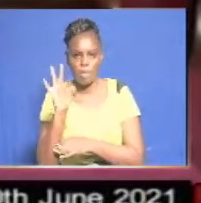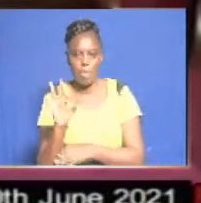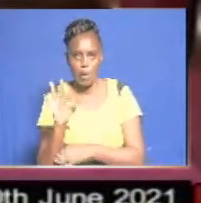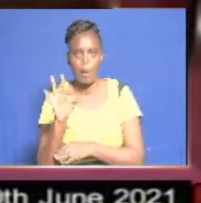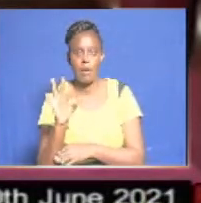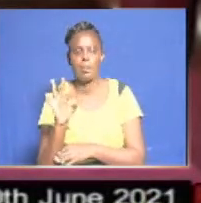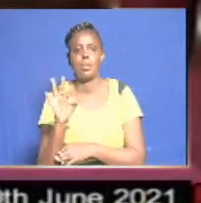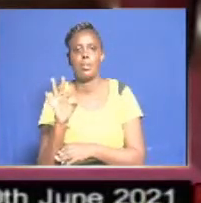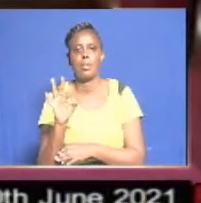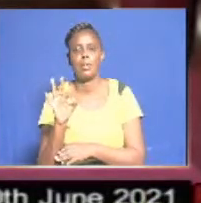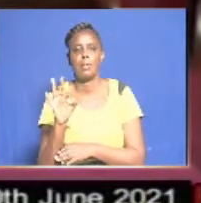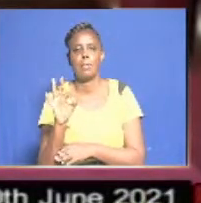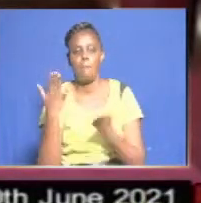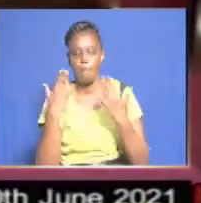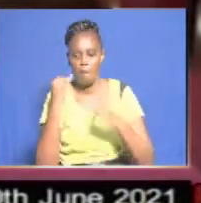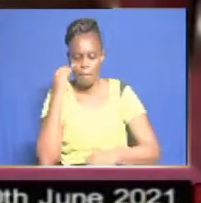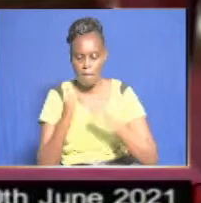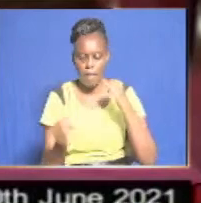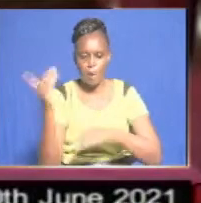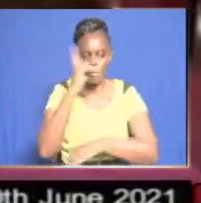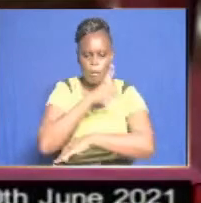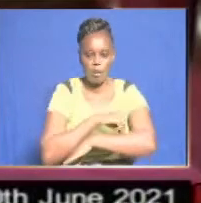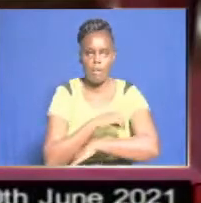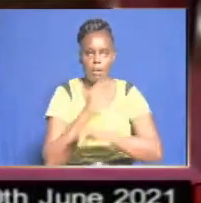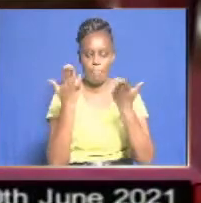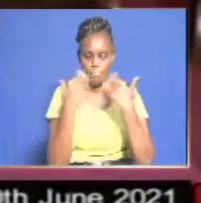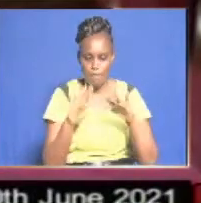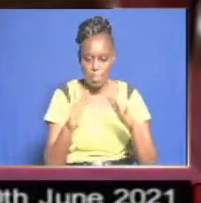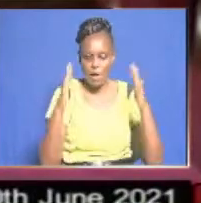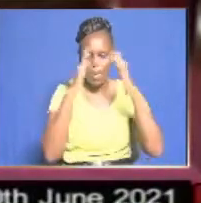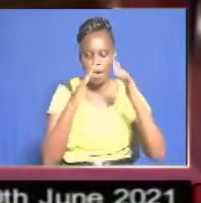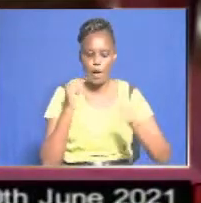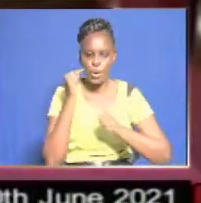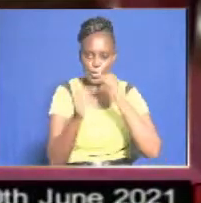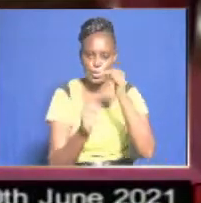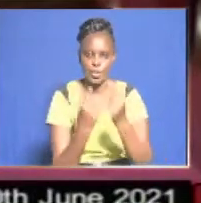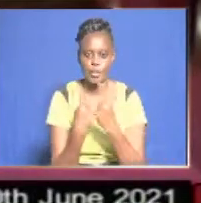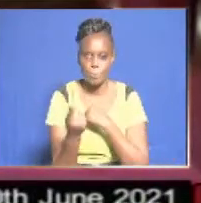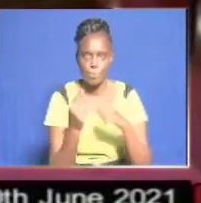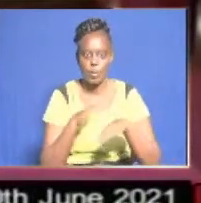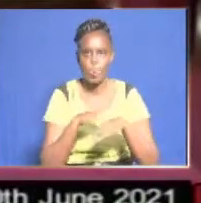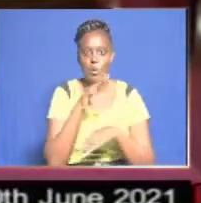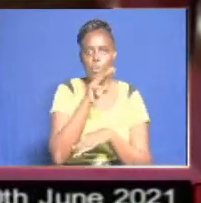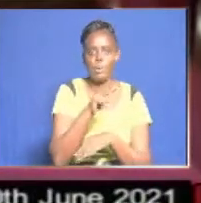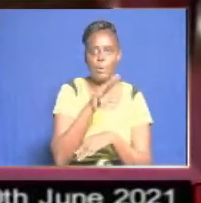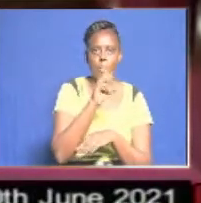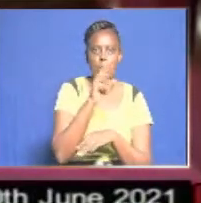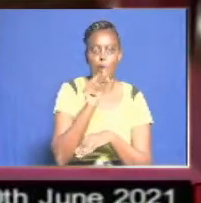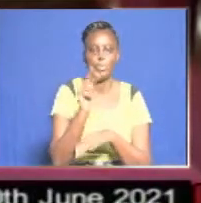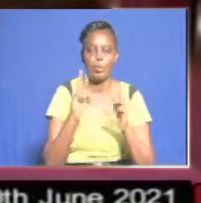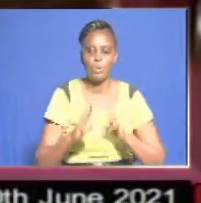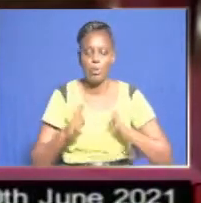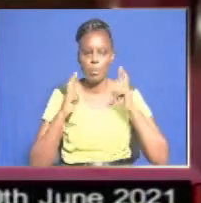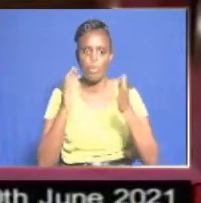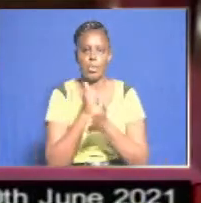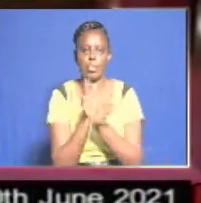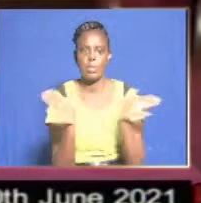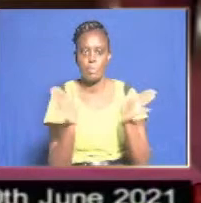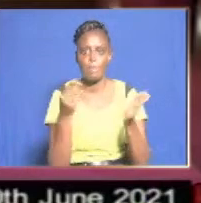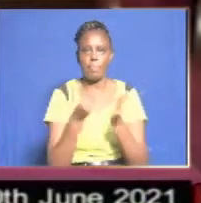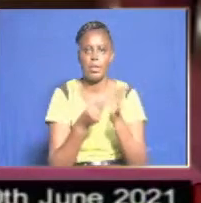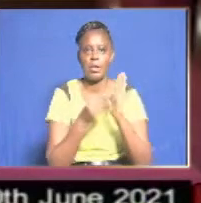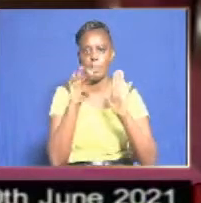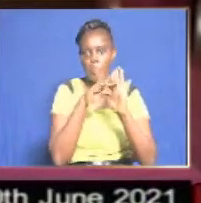day. Once this is concluded, the House shall continue debate on the motion on the report of the Auditor General on the